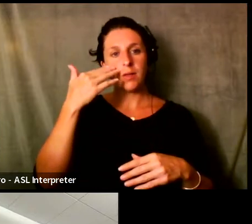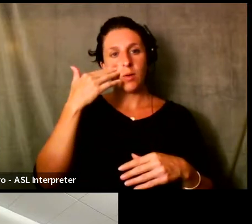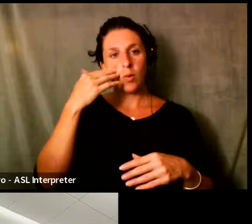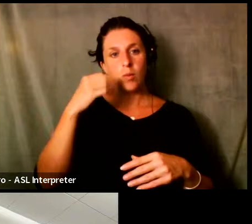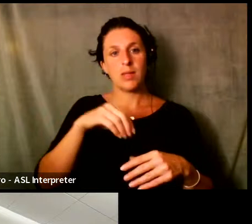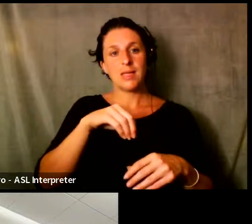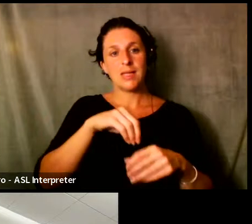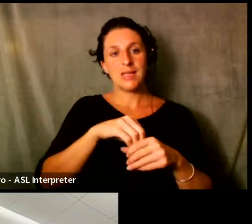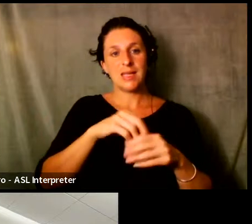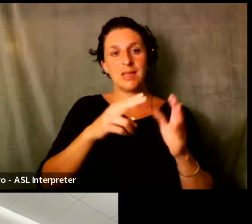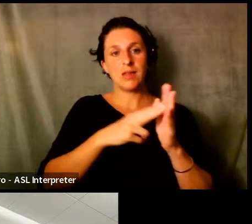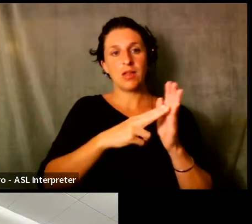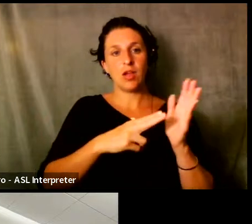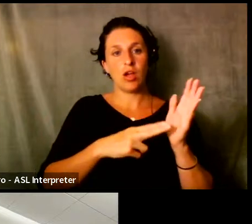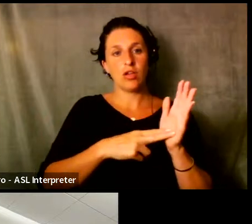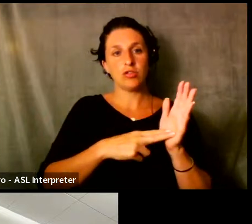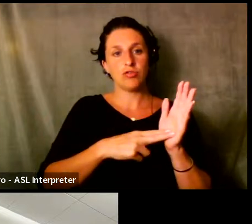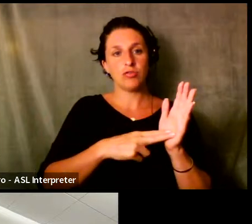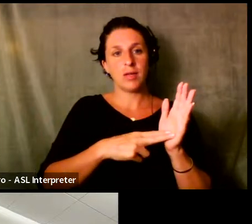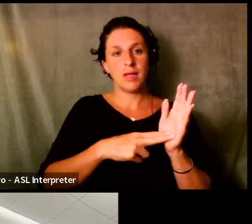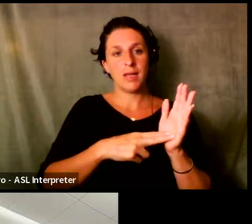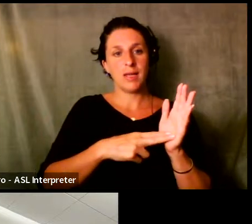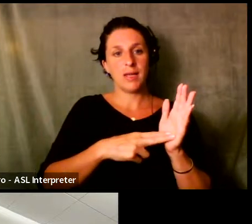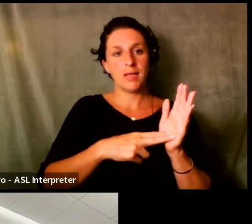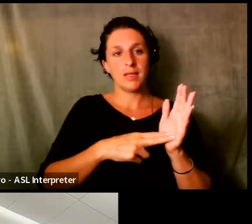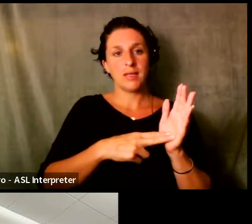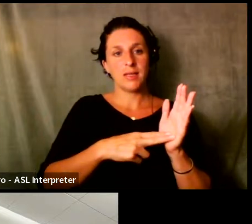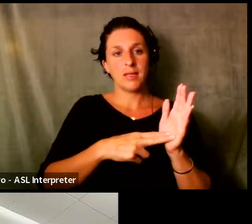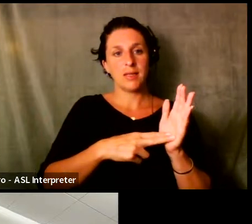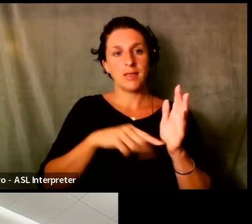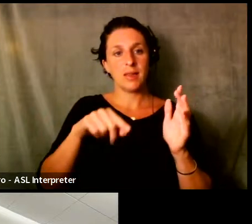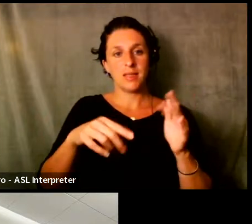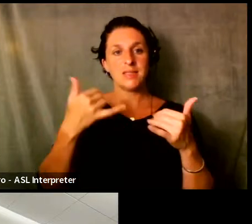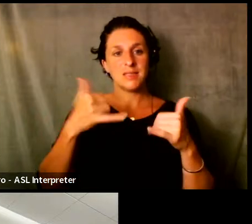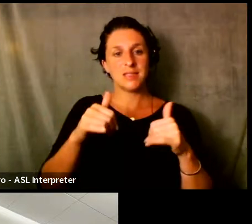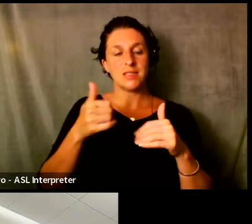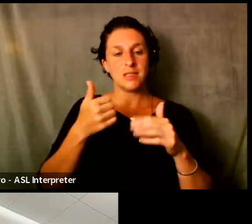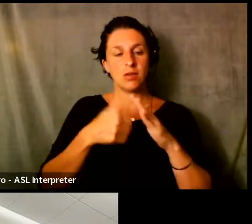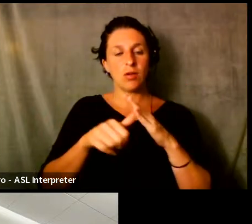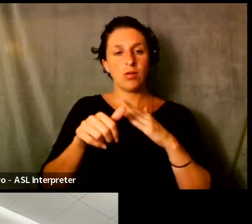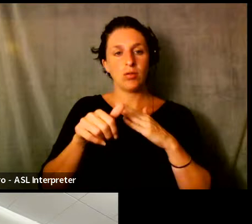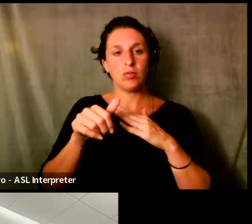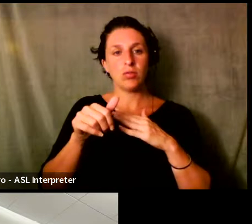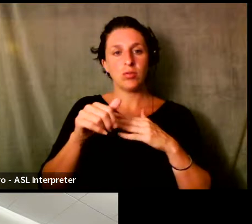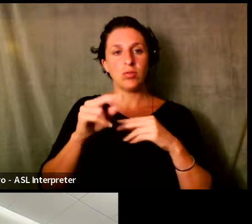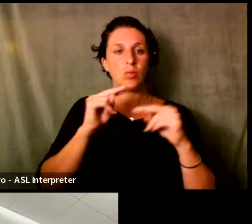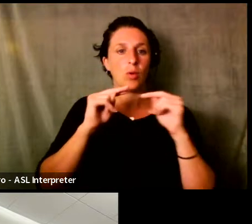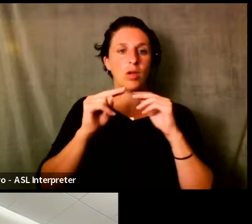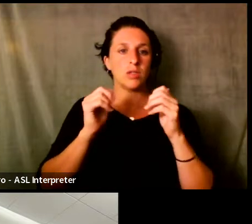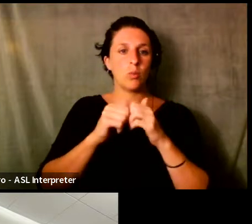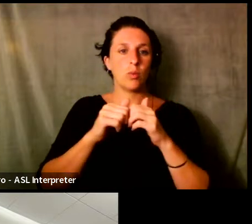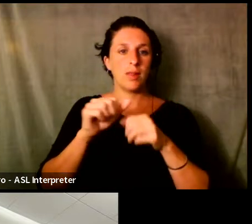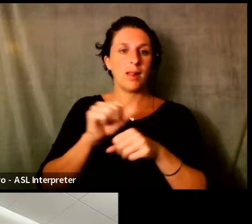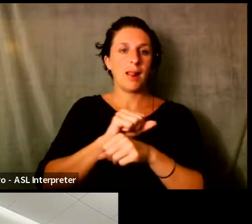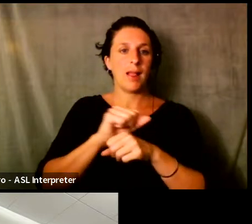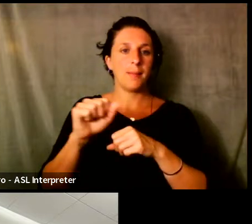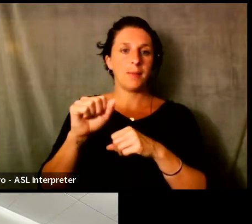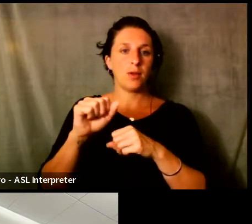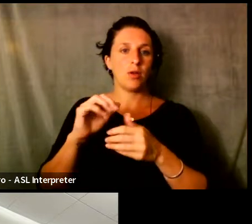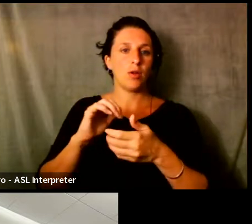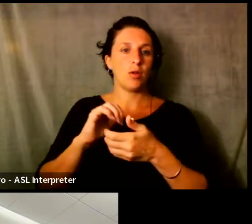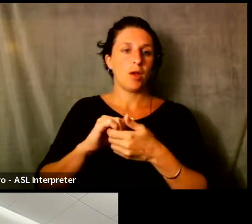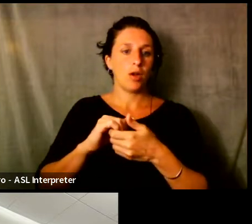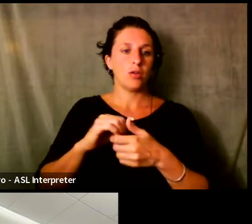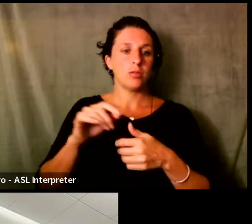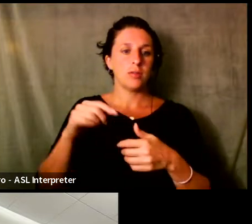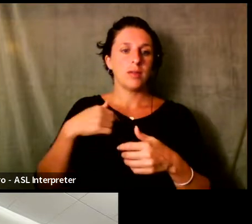the contracts, and this is still under negotiations with our labor partners. I believe that